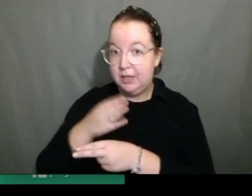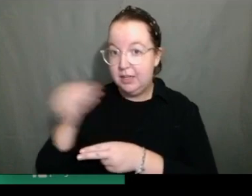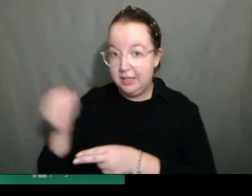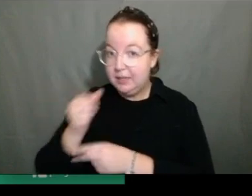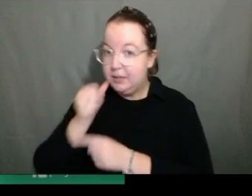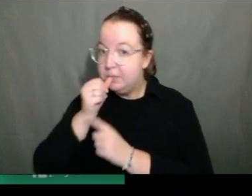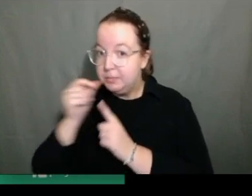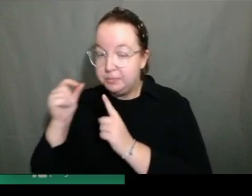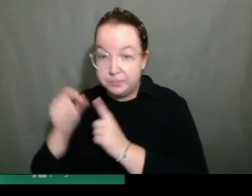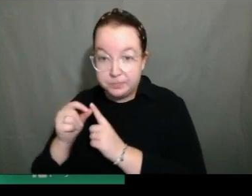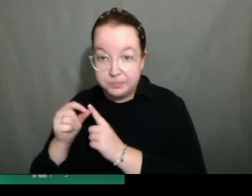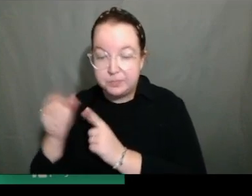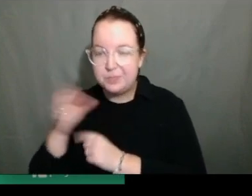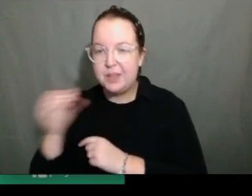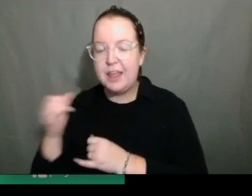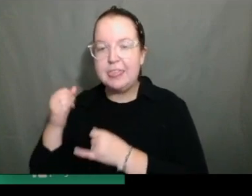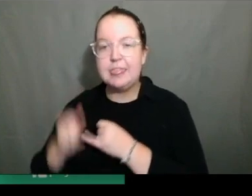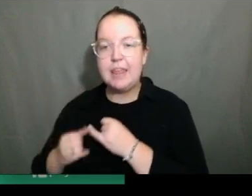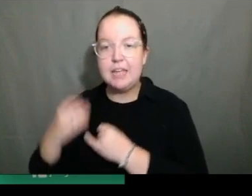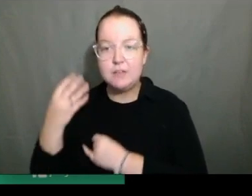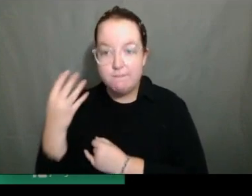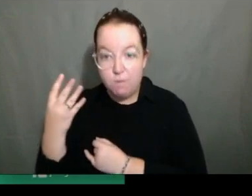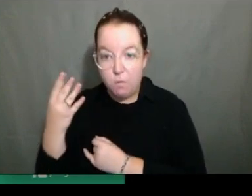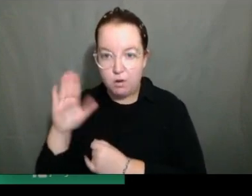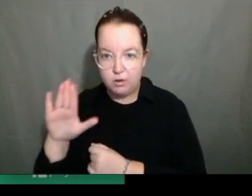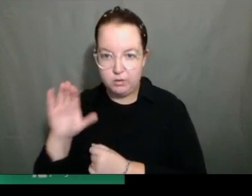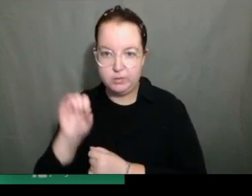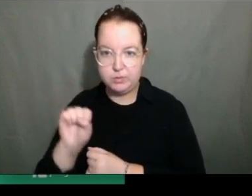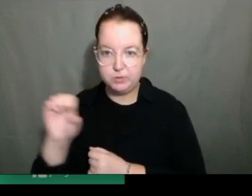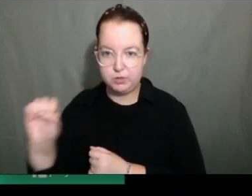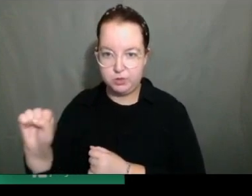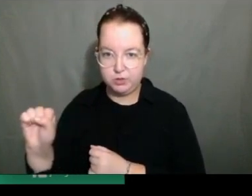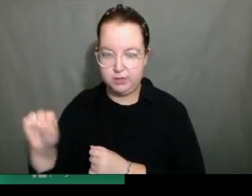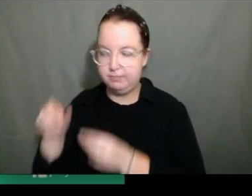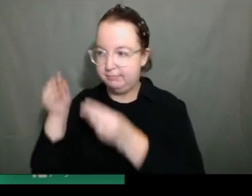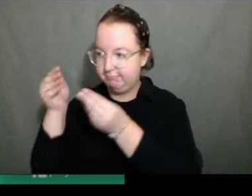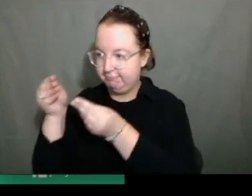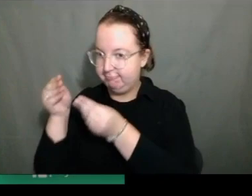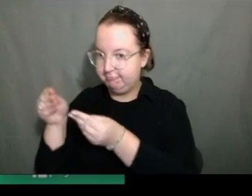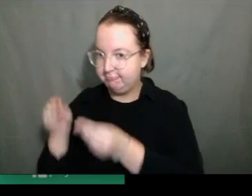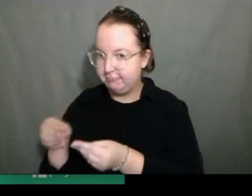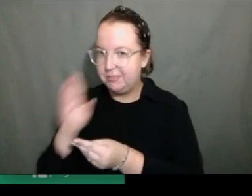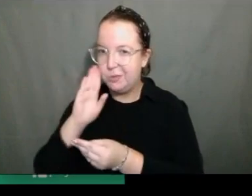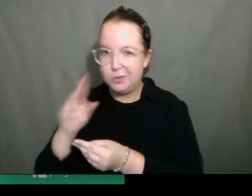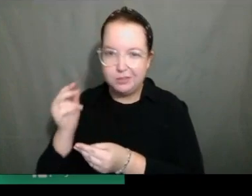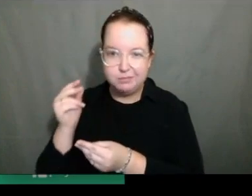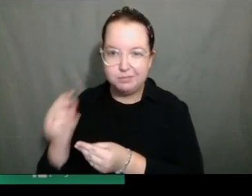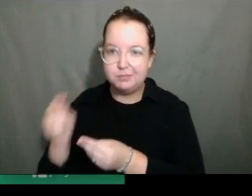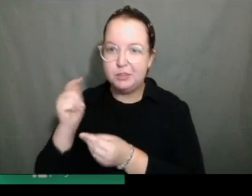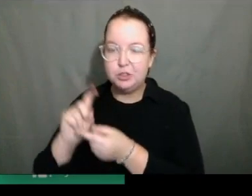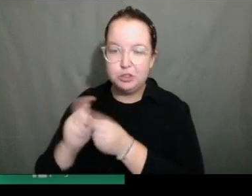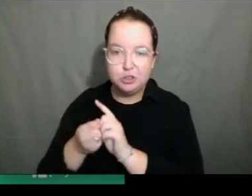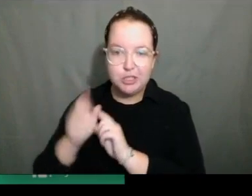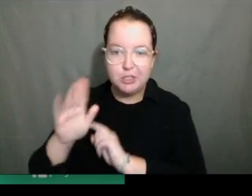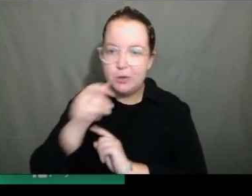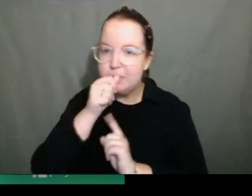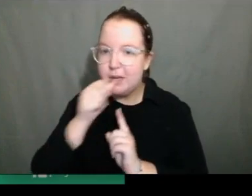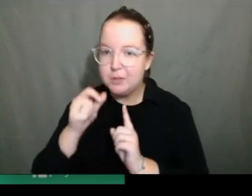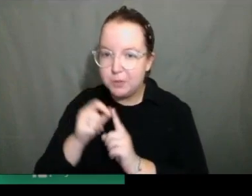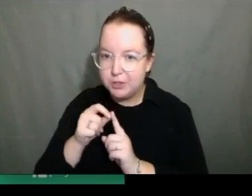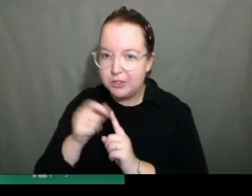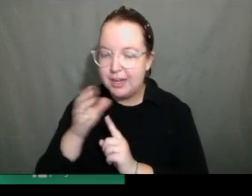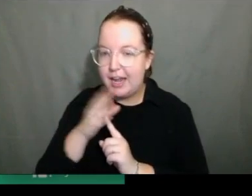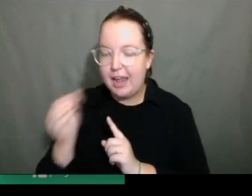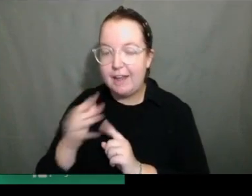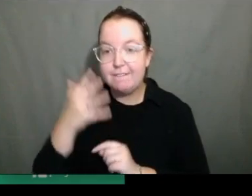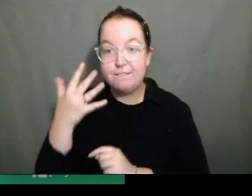last 4 digits of your social, and then it will automatically prompt you to change your password and answer 5 security